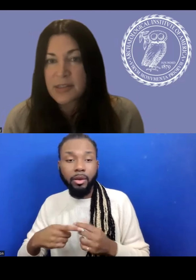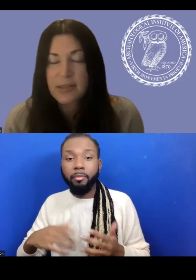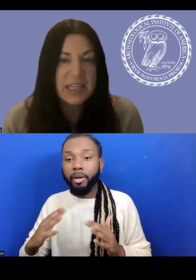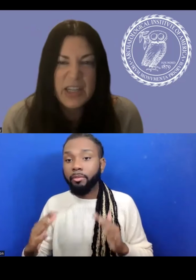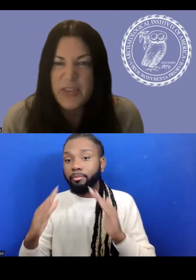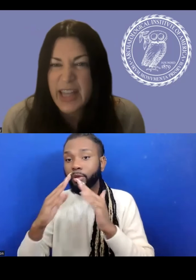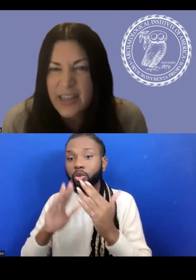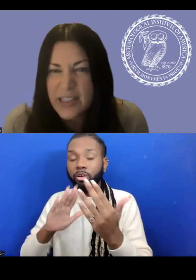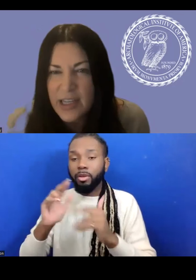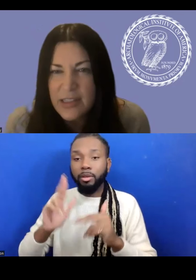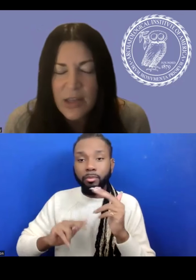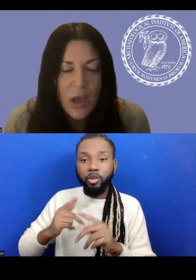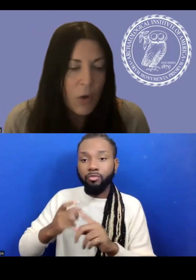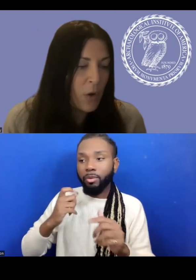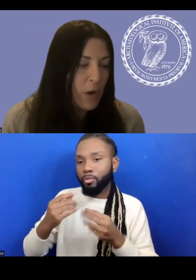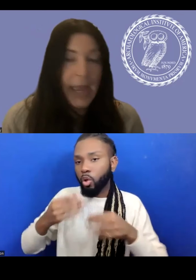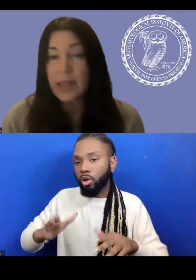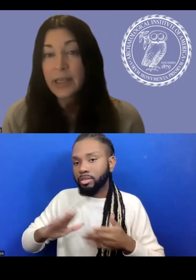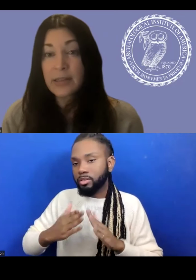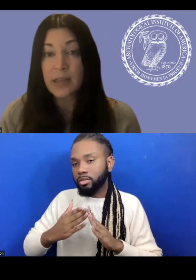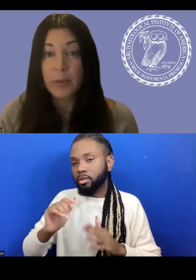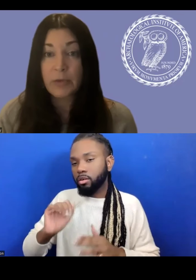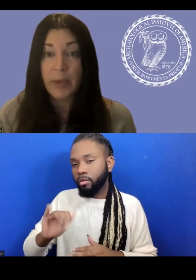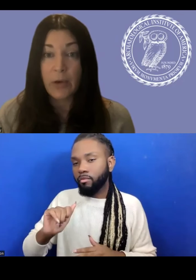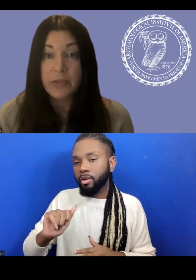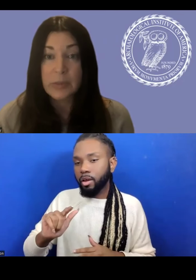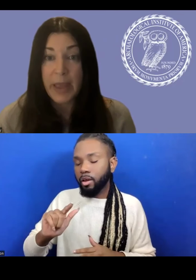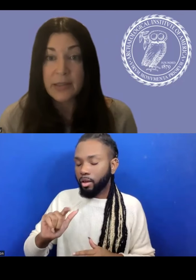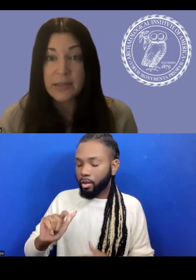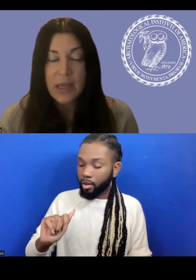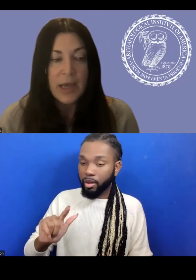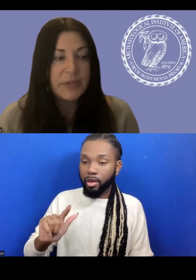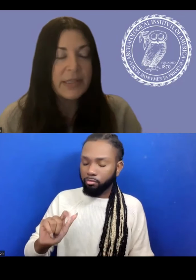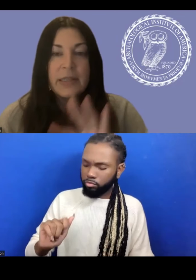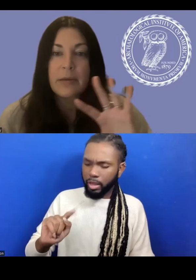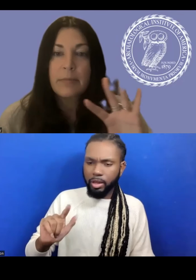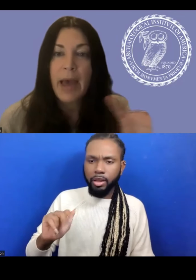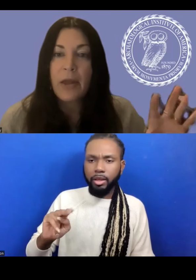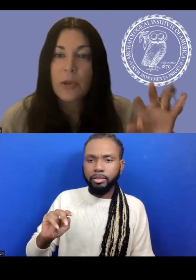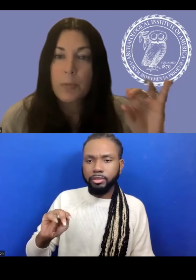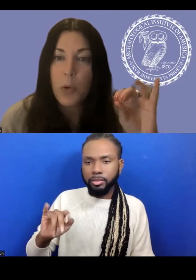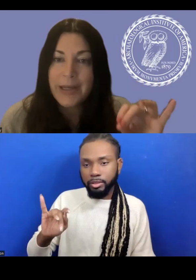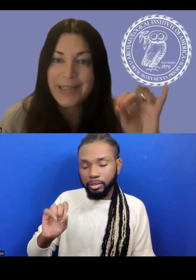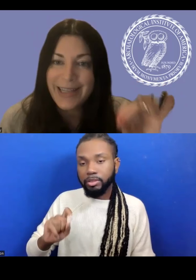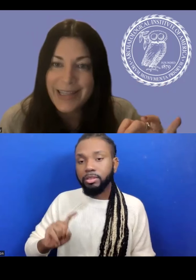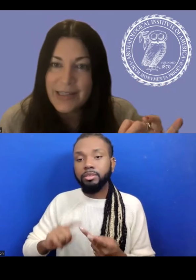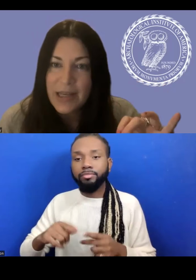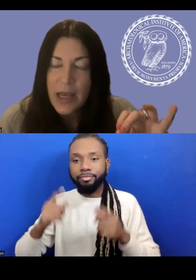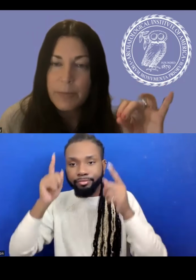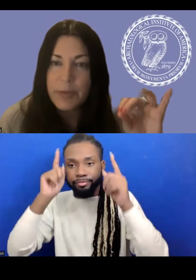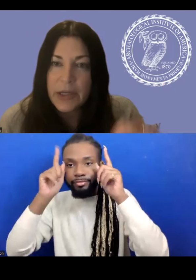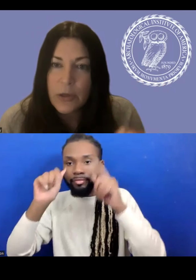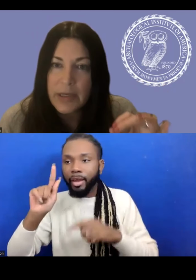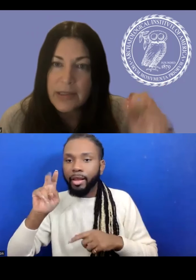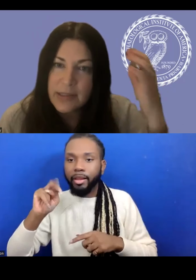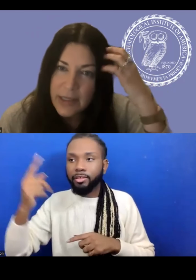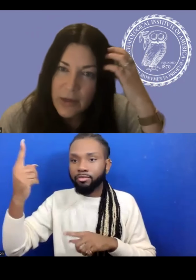lost city of Atlantis or aliens coming from outer space. It doesn't matter. The point is,